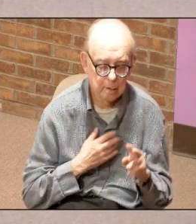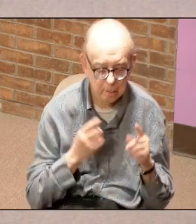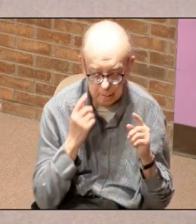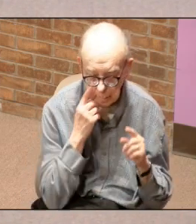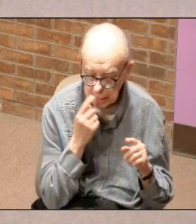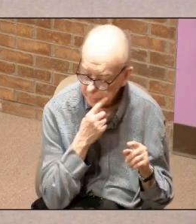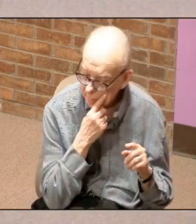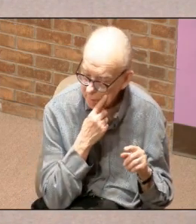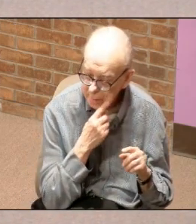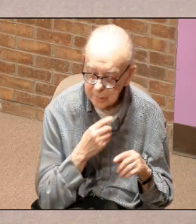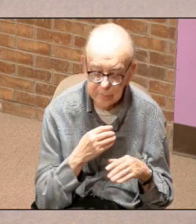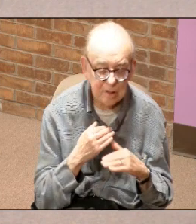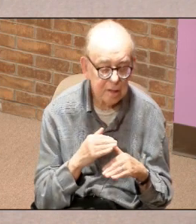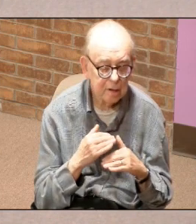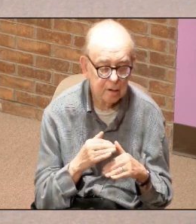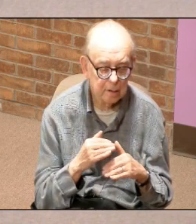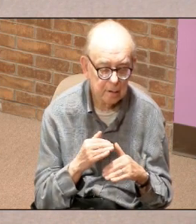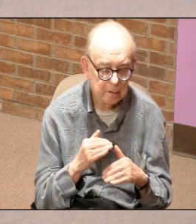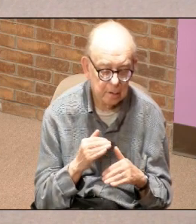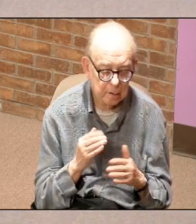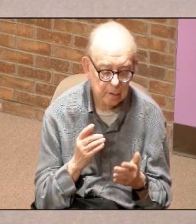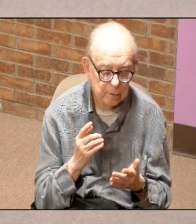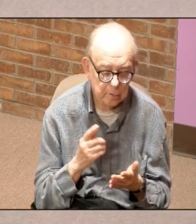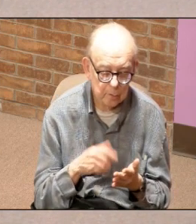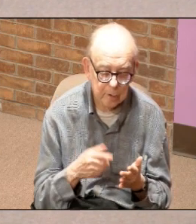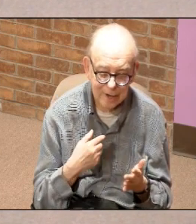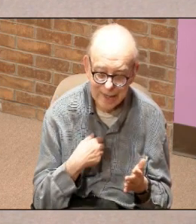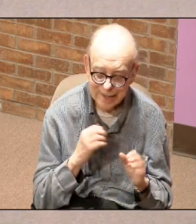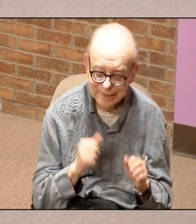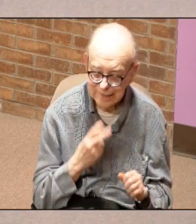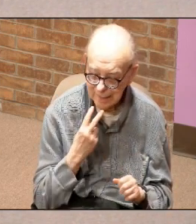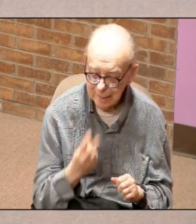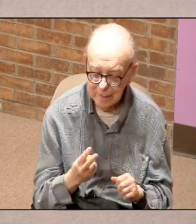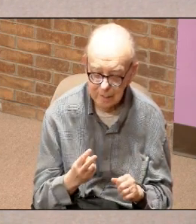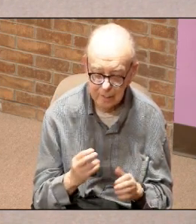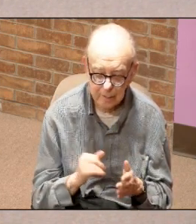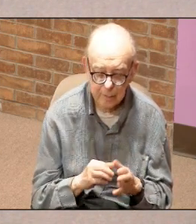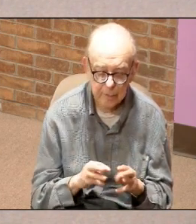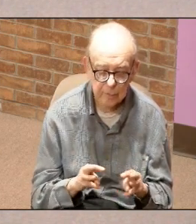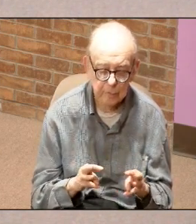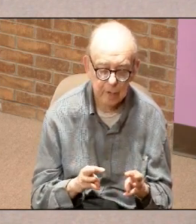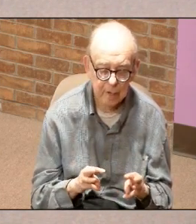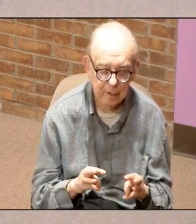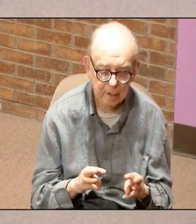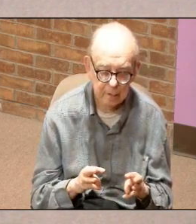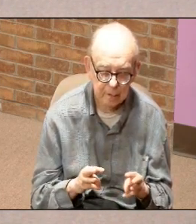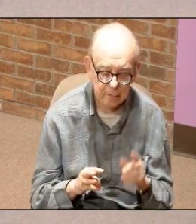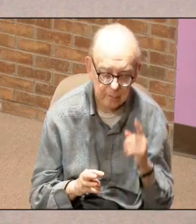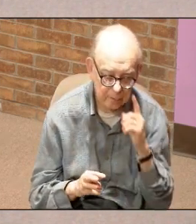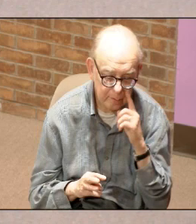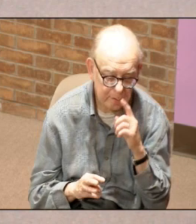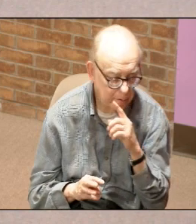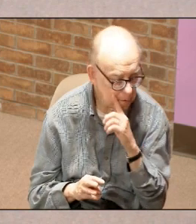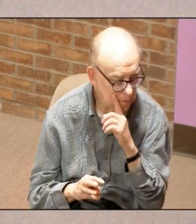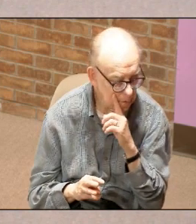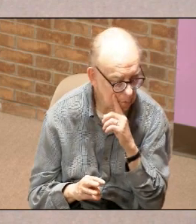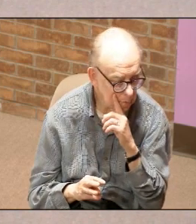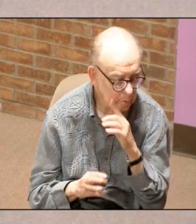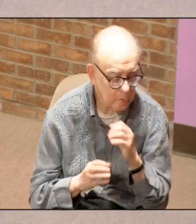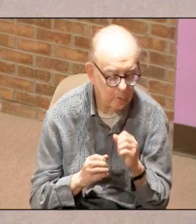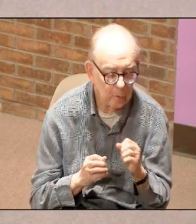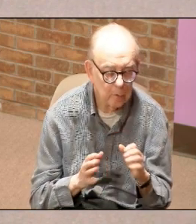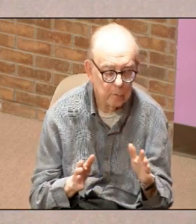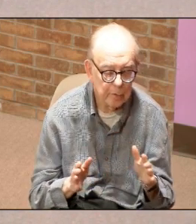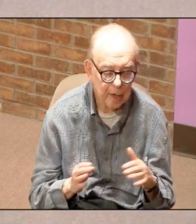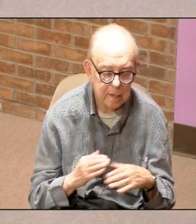is limited to what I could see. This way my sight is limitless.